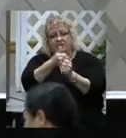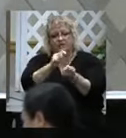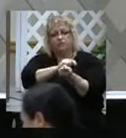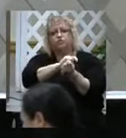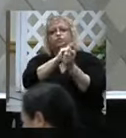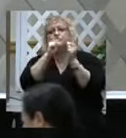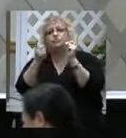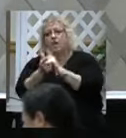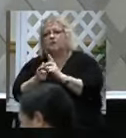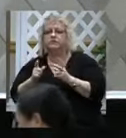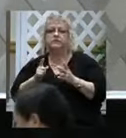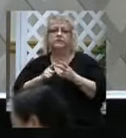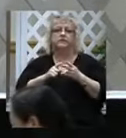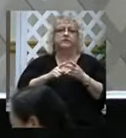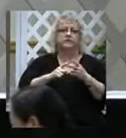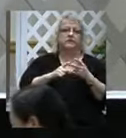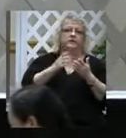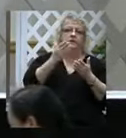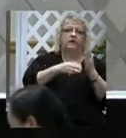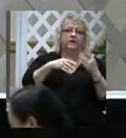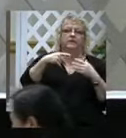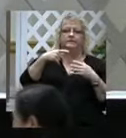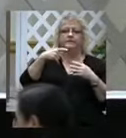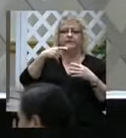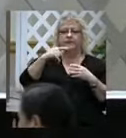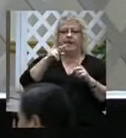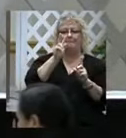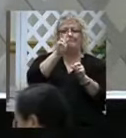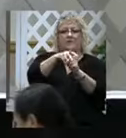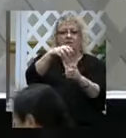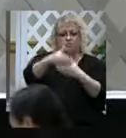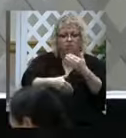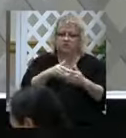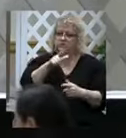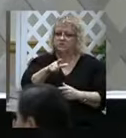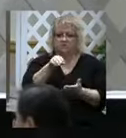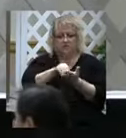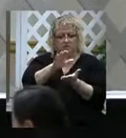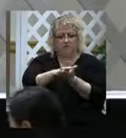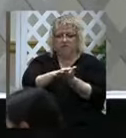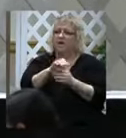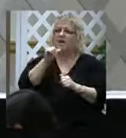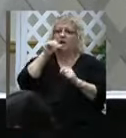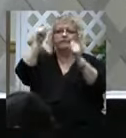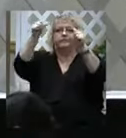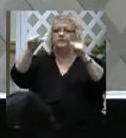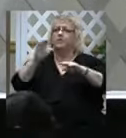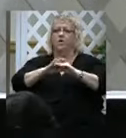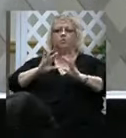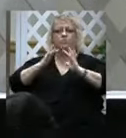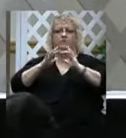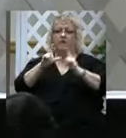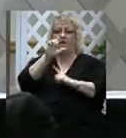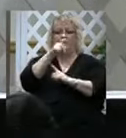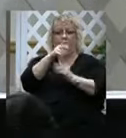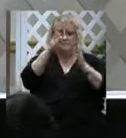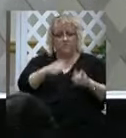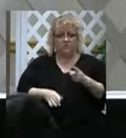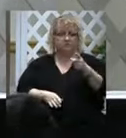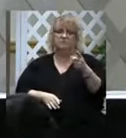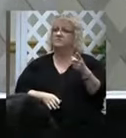certain process or there is an appeal process. You're not going to have these documents posted on the website because the LEP user, or even